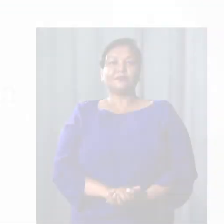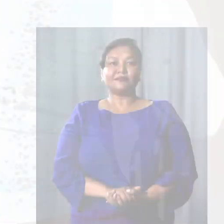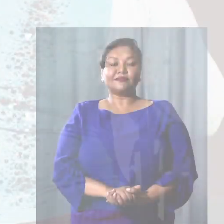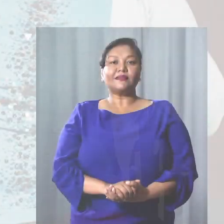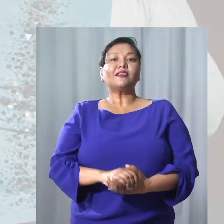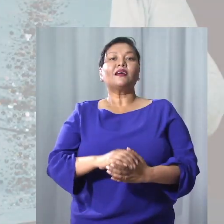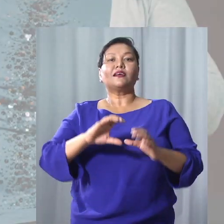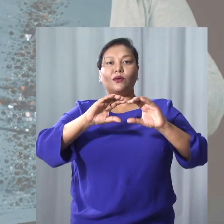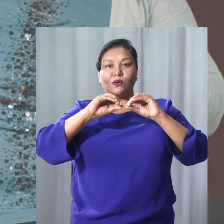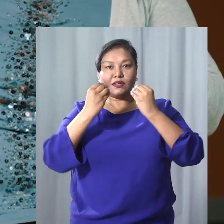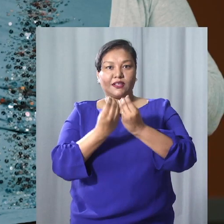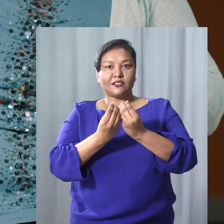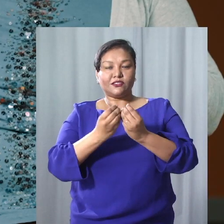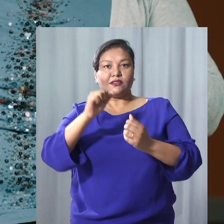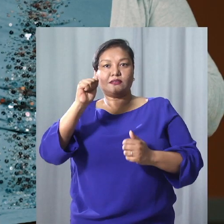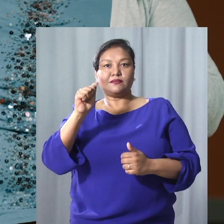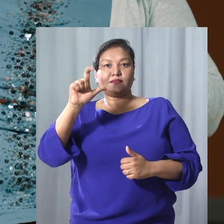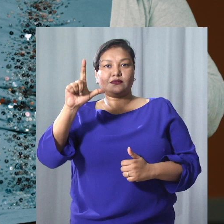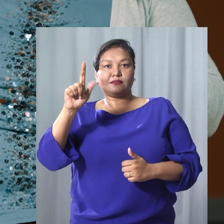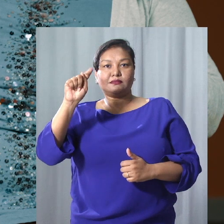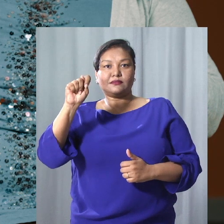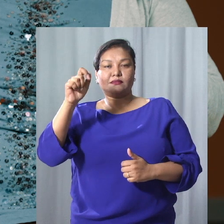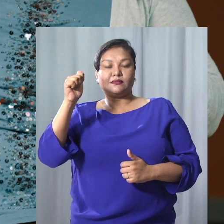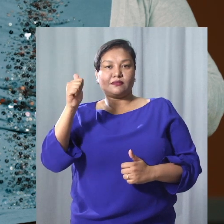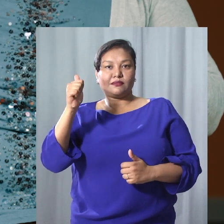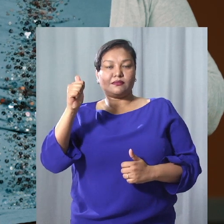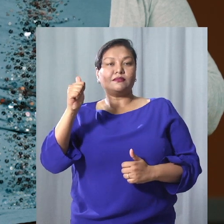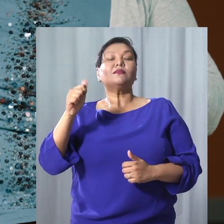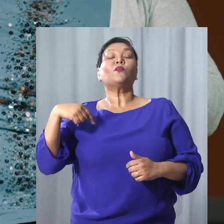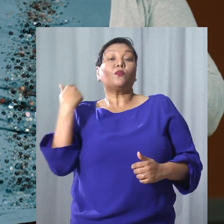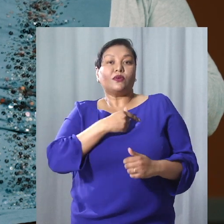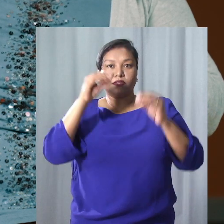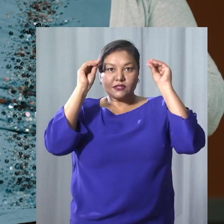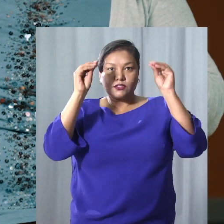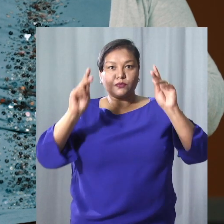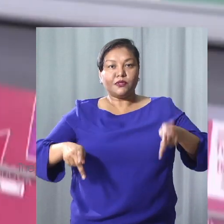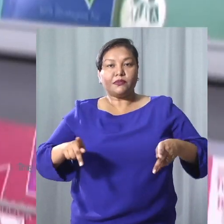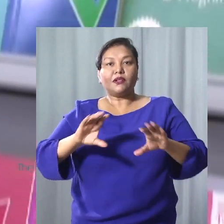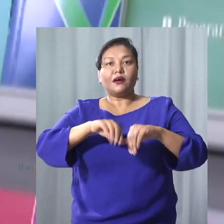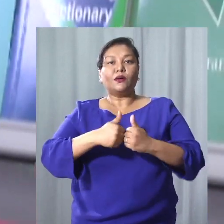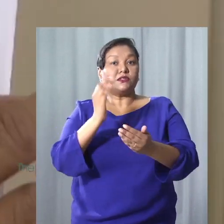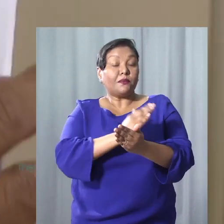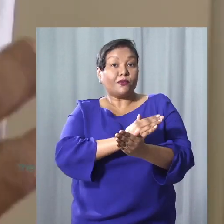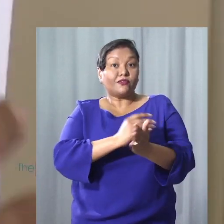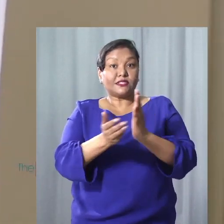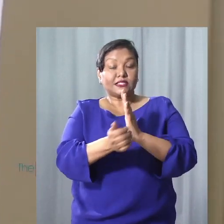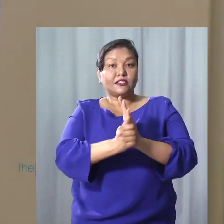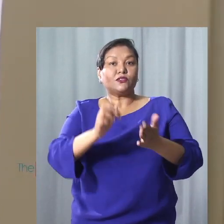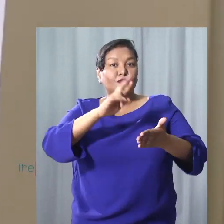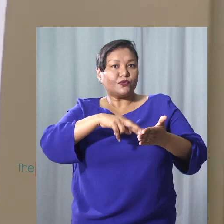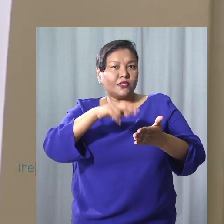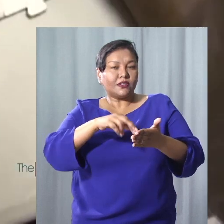At ALTA, we not only teach persons how to improve their reading, writing, and spelling